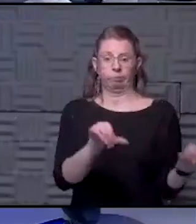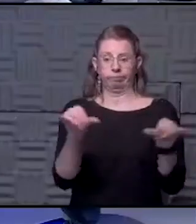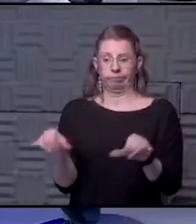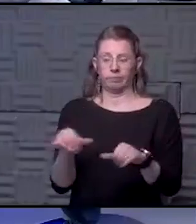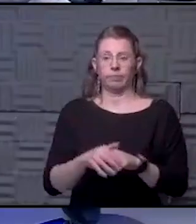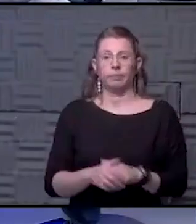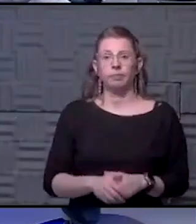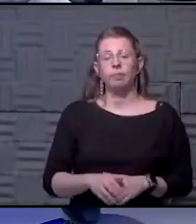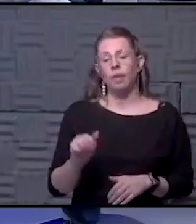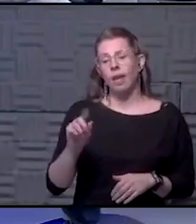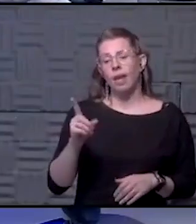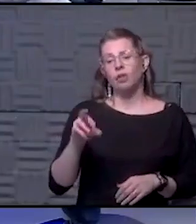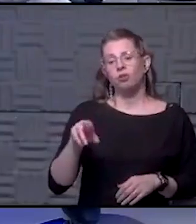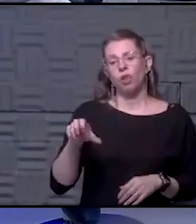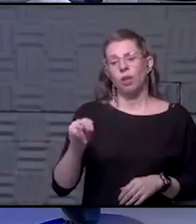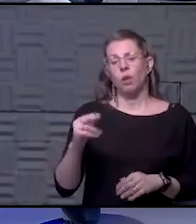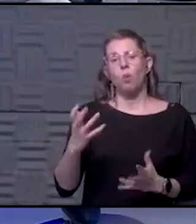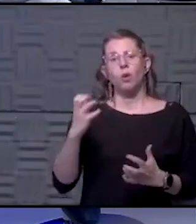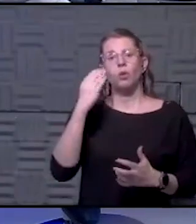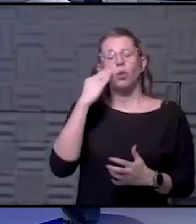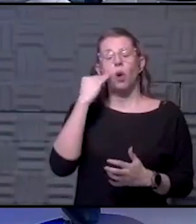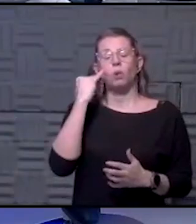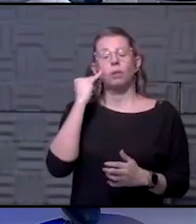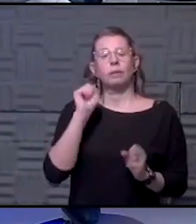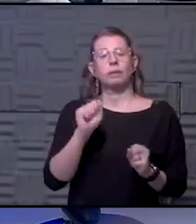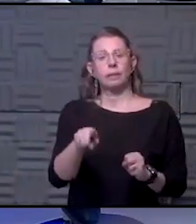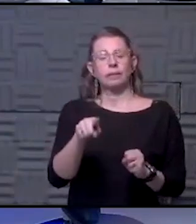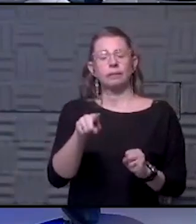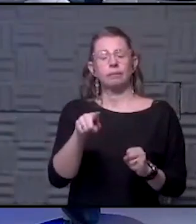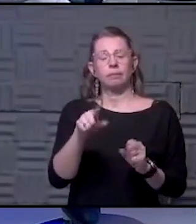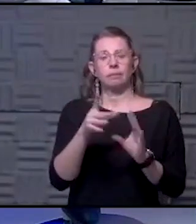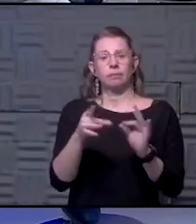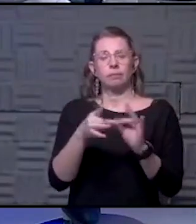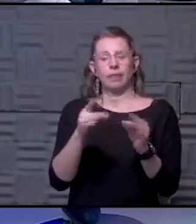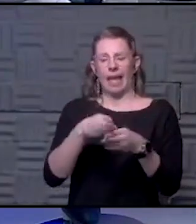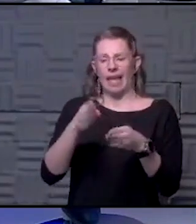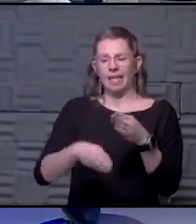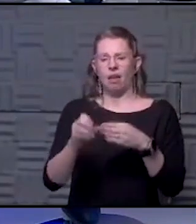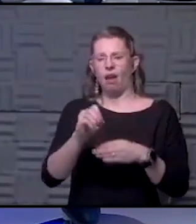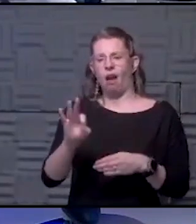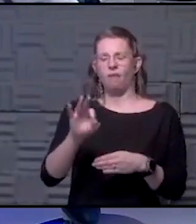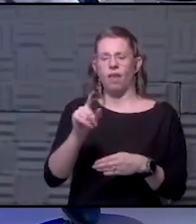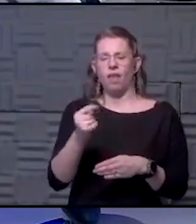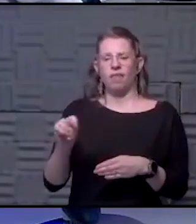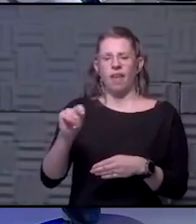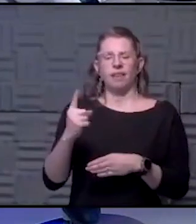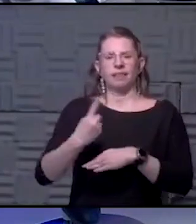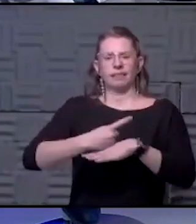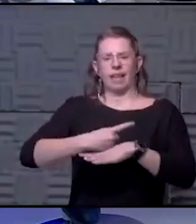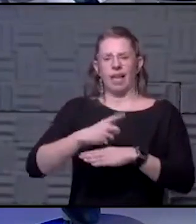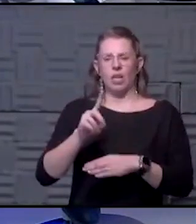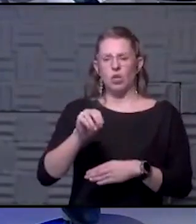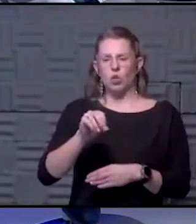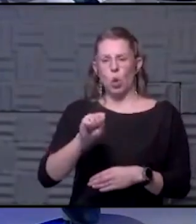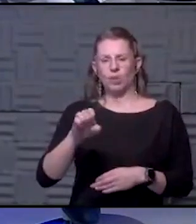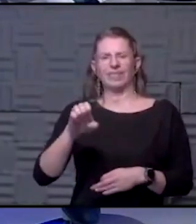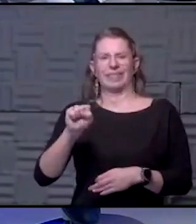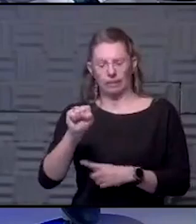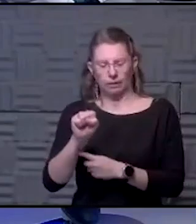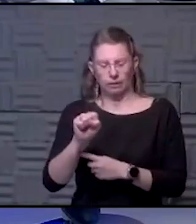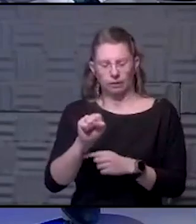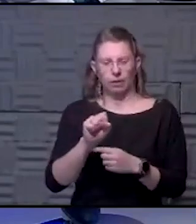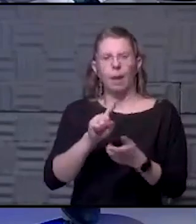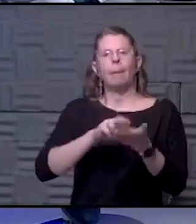right. Adrian wants to know if you can talk about the topic of these end-of-the-day doses. Is there any CDC guidance on giving the remaining